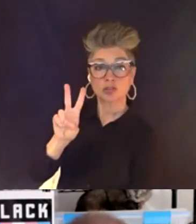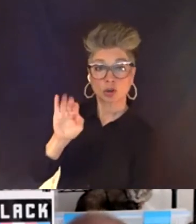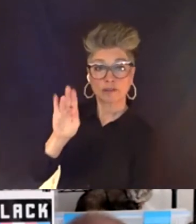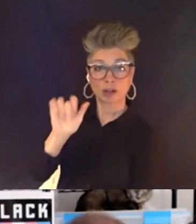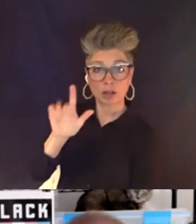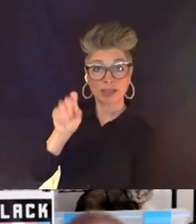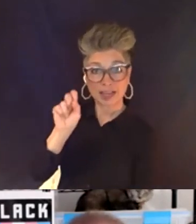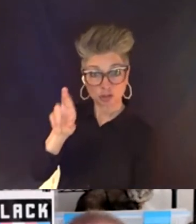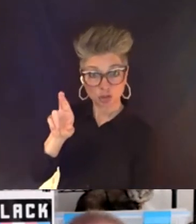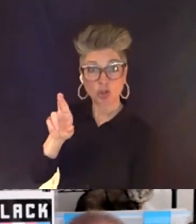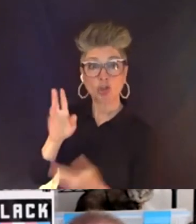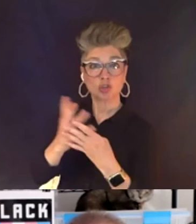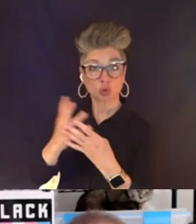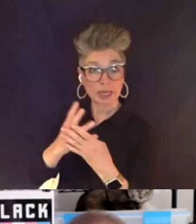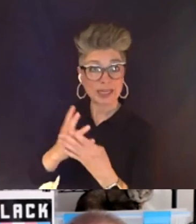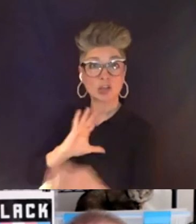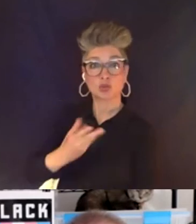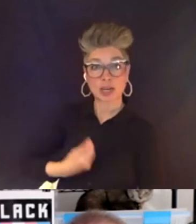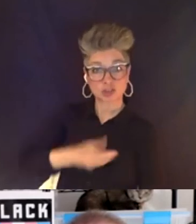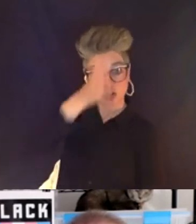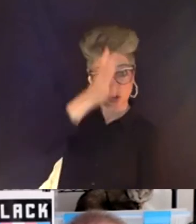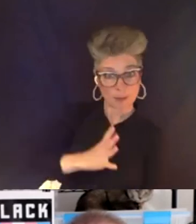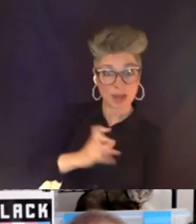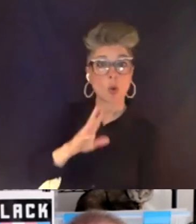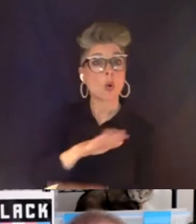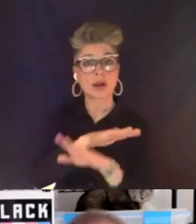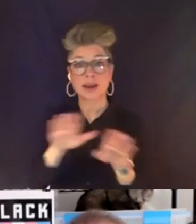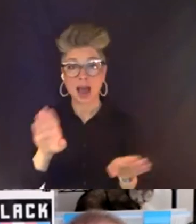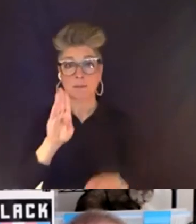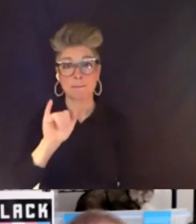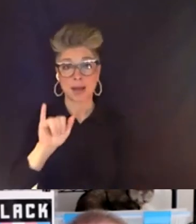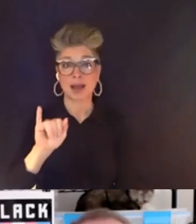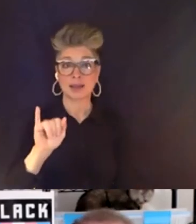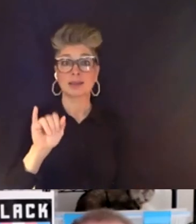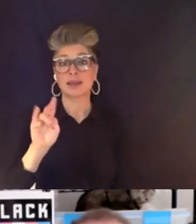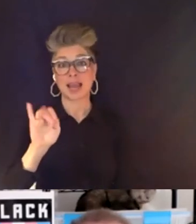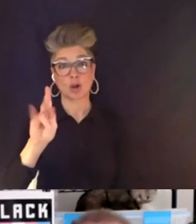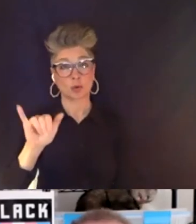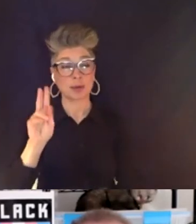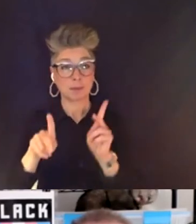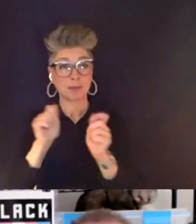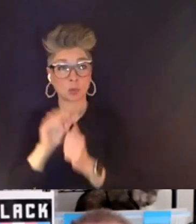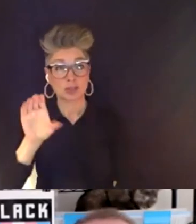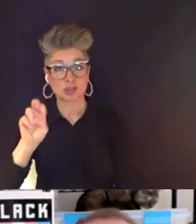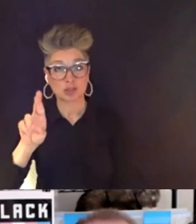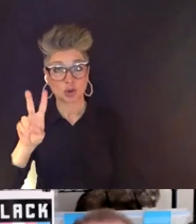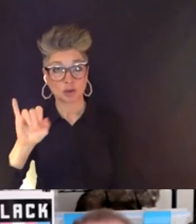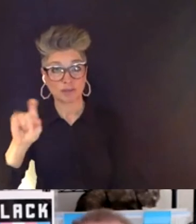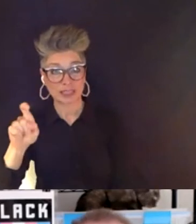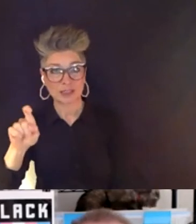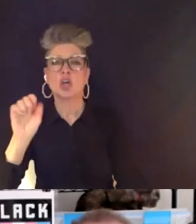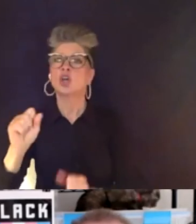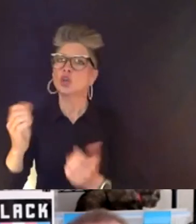are transgender men or non-binary people with a cervix, you can come in. You don't have to see me, but you can certainly get that screening done through a